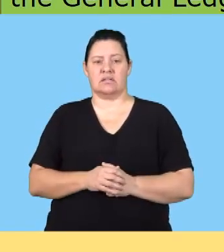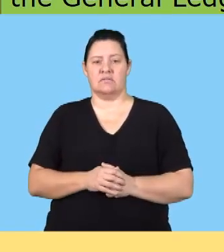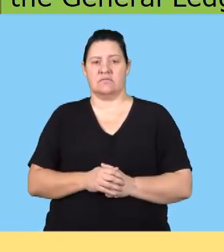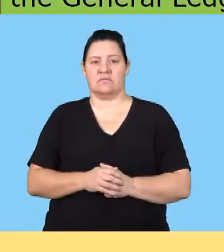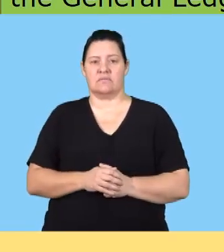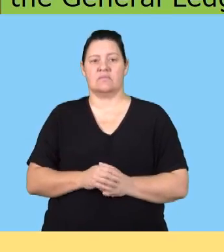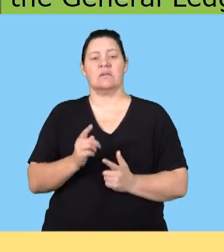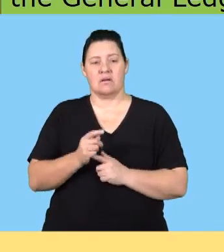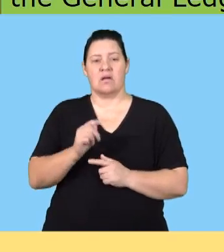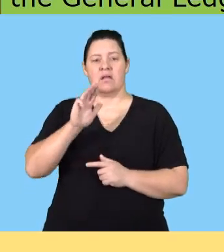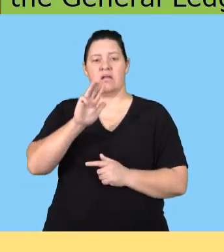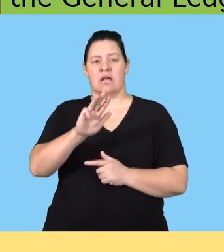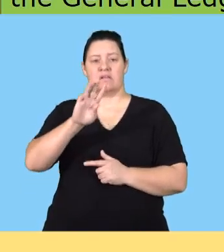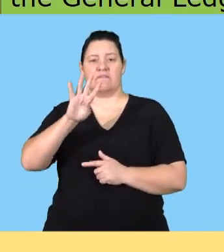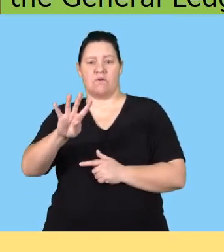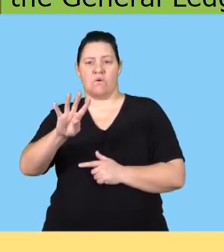is